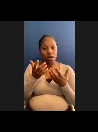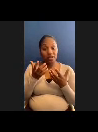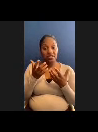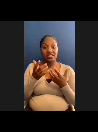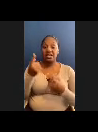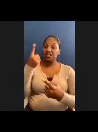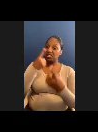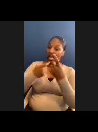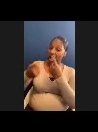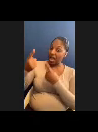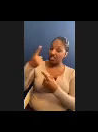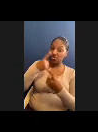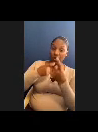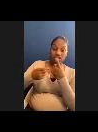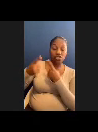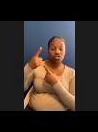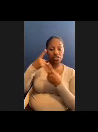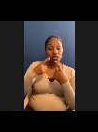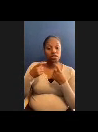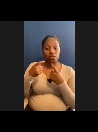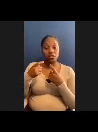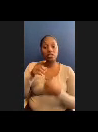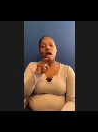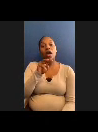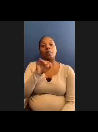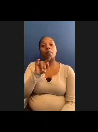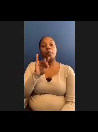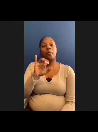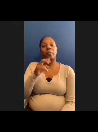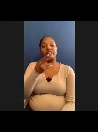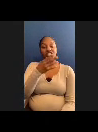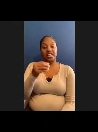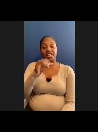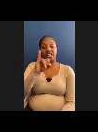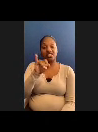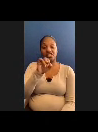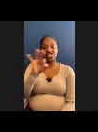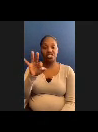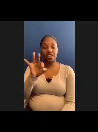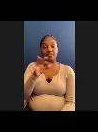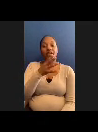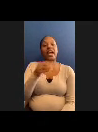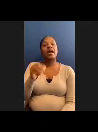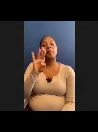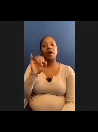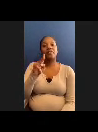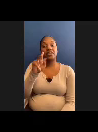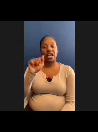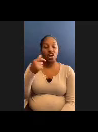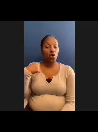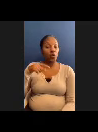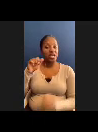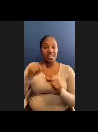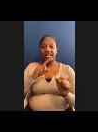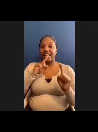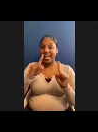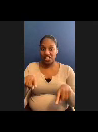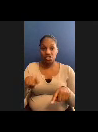any questions, Mitch and Jeff are here as well as Bev and I, and we would be happy to answer